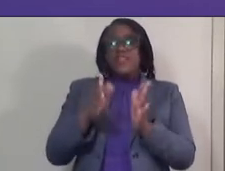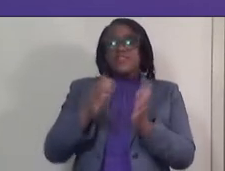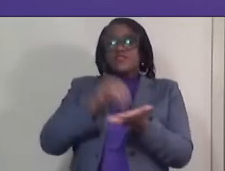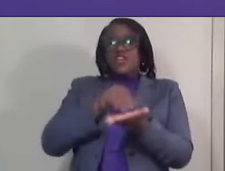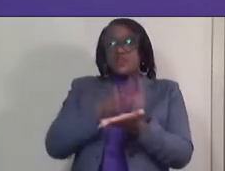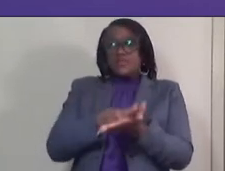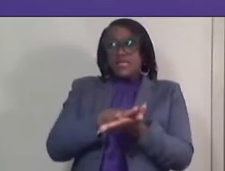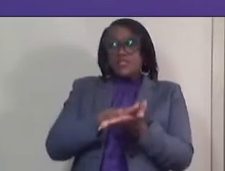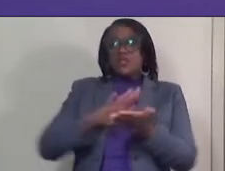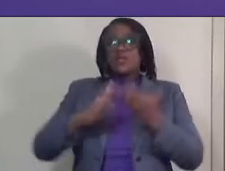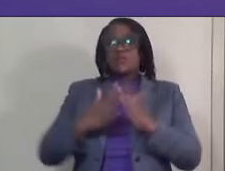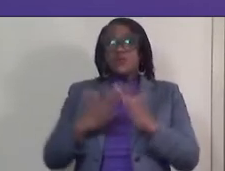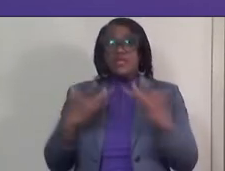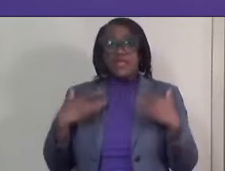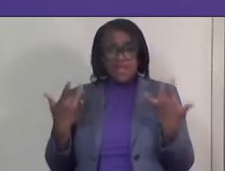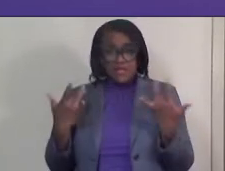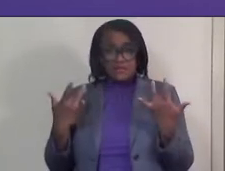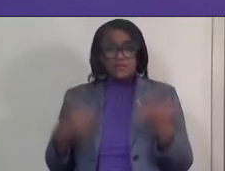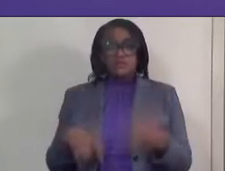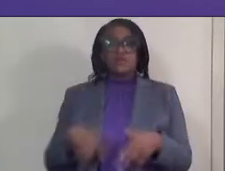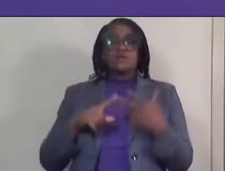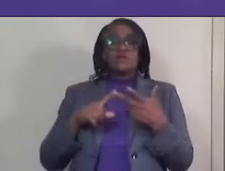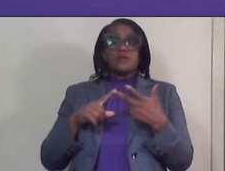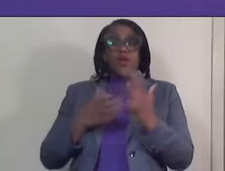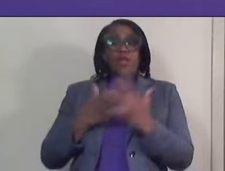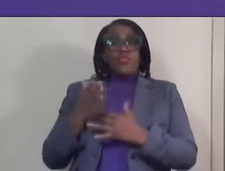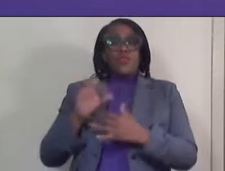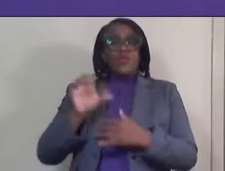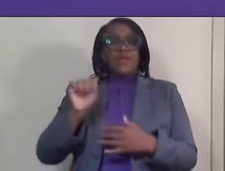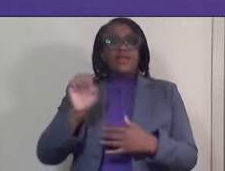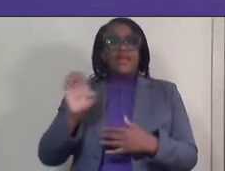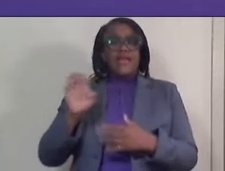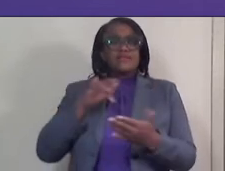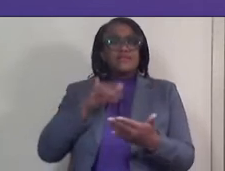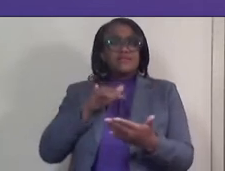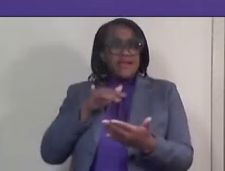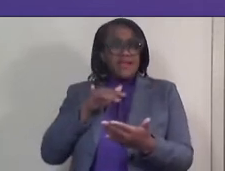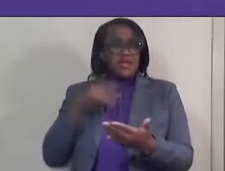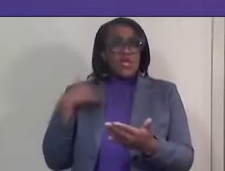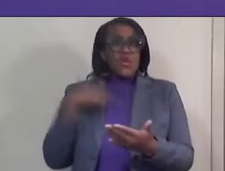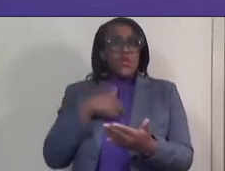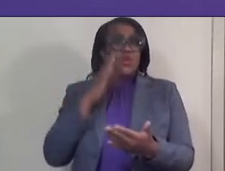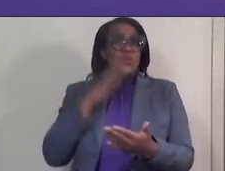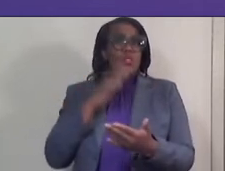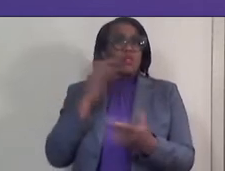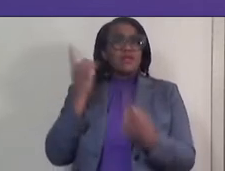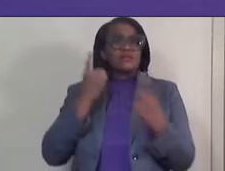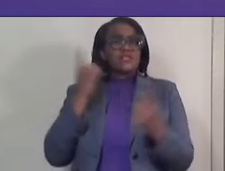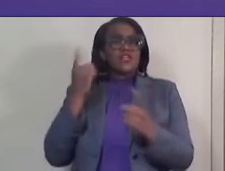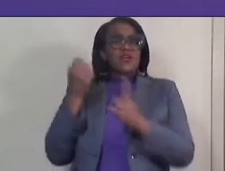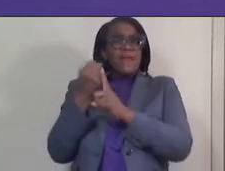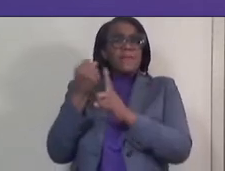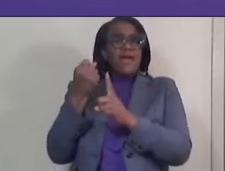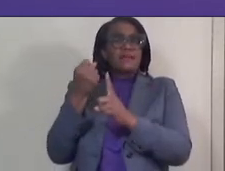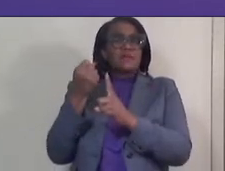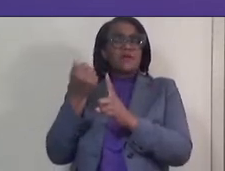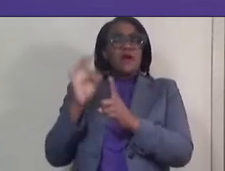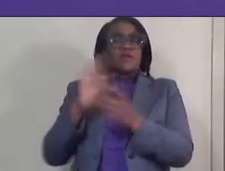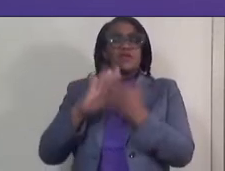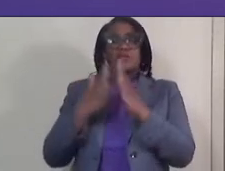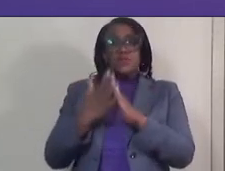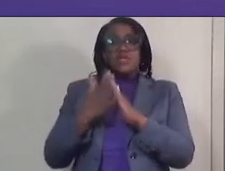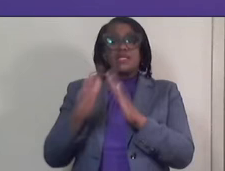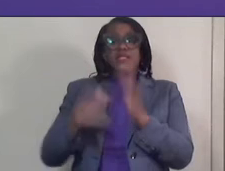events. And then through a case study, we'll consider impacts of producing community-centered